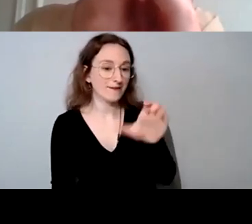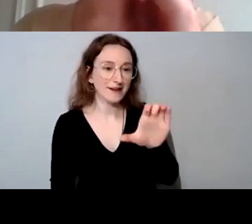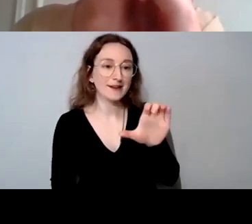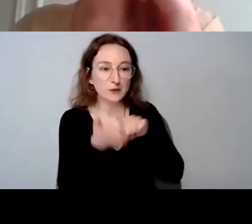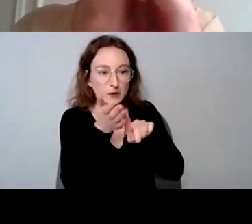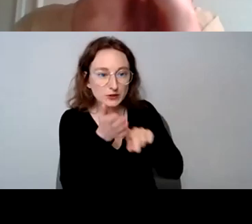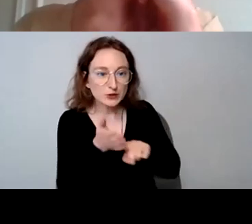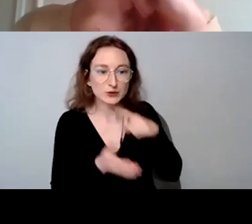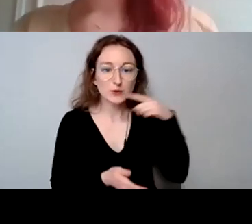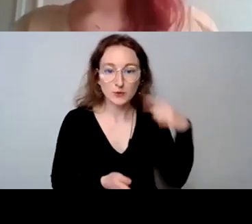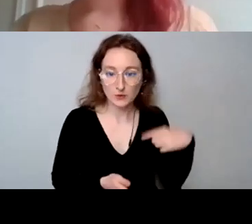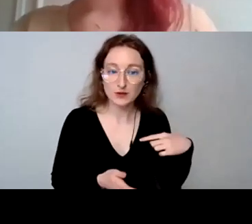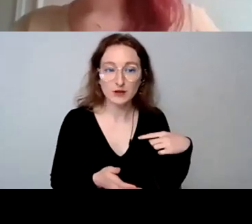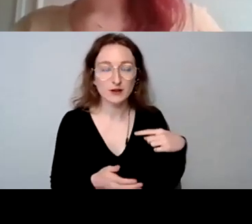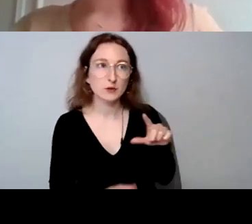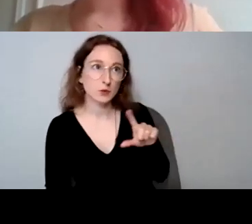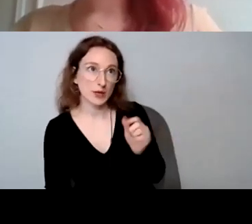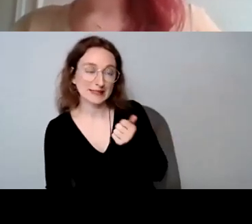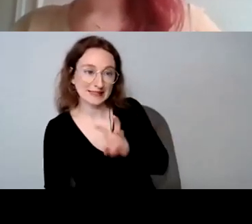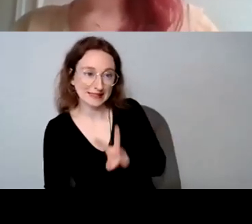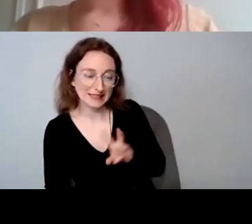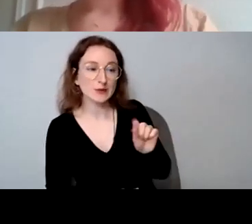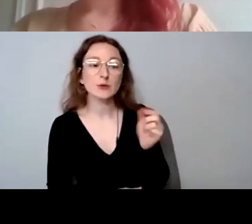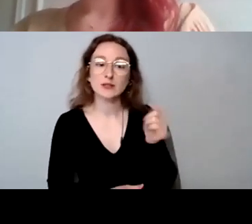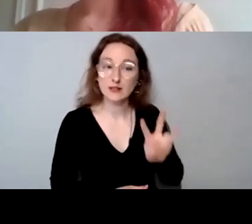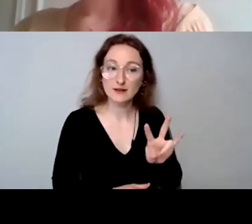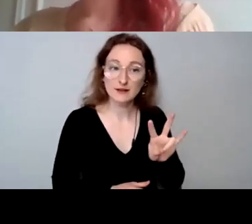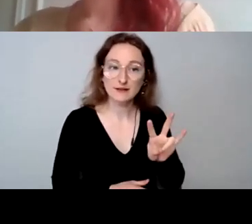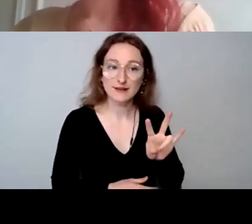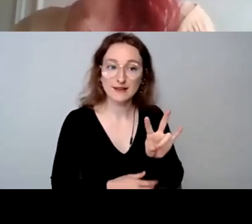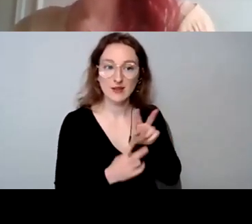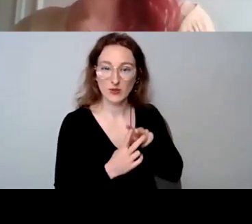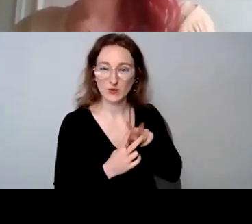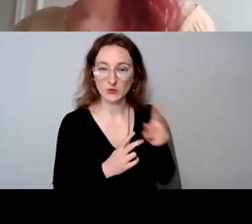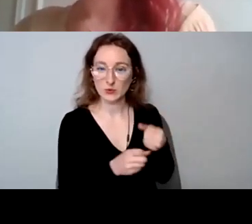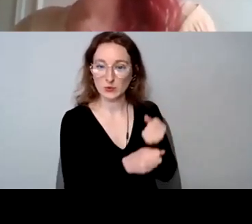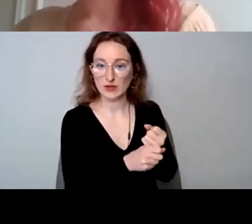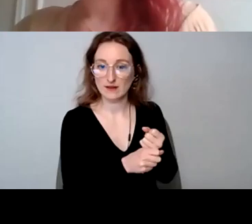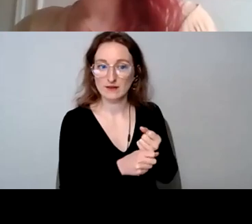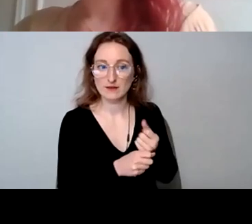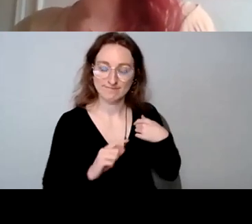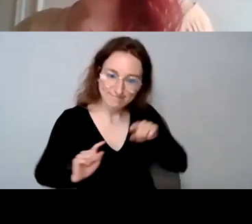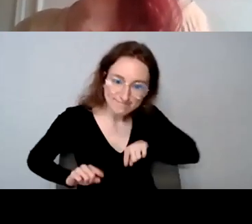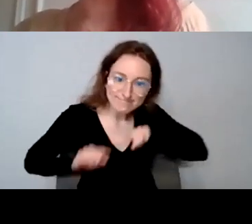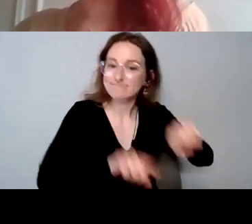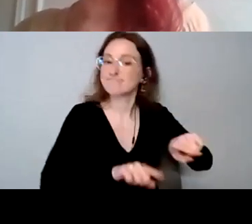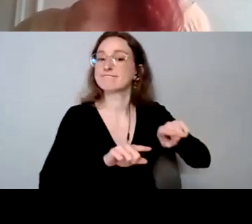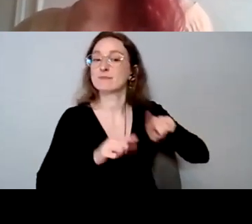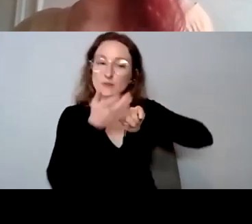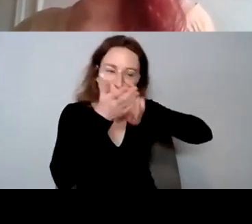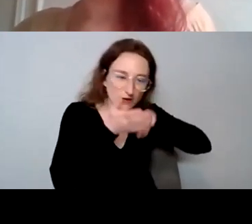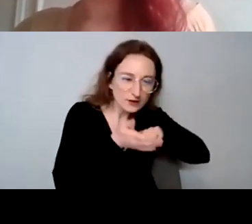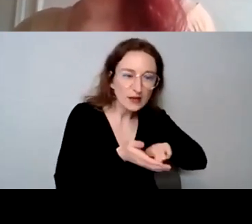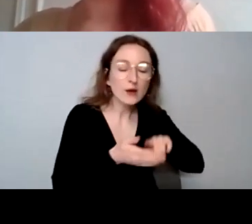in 2016 and 2017. This was the years of my field work. And I worked primarily with